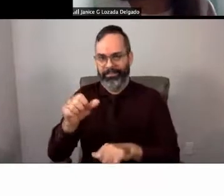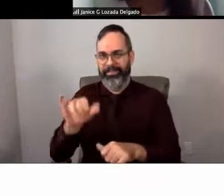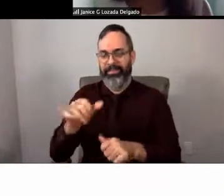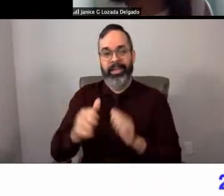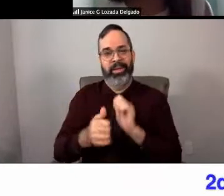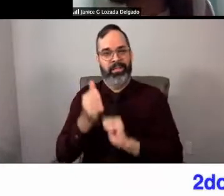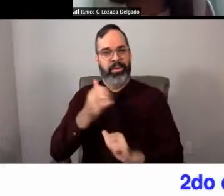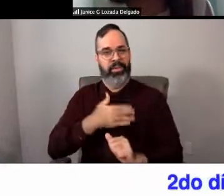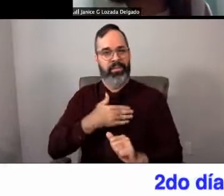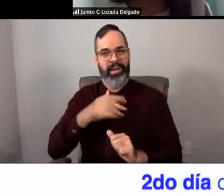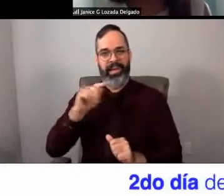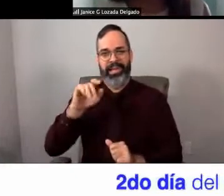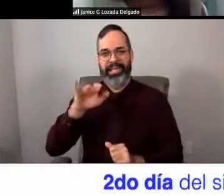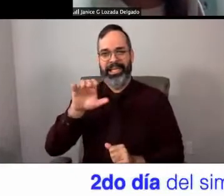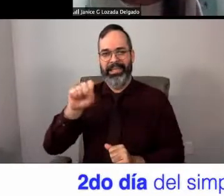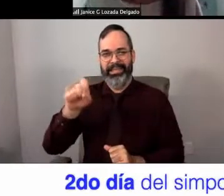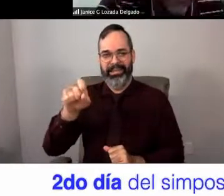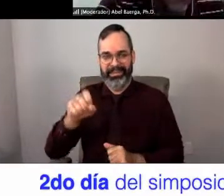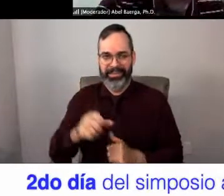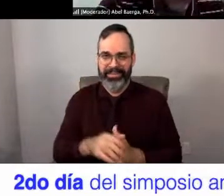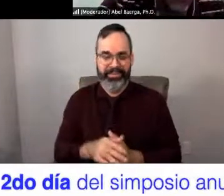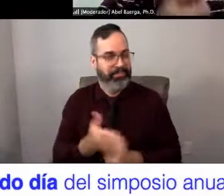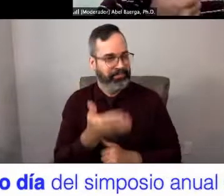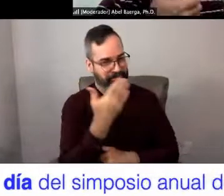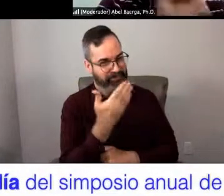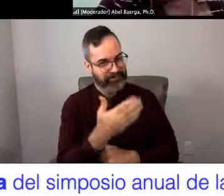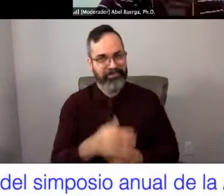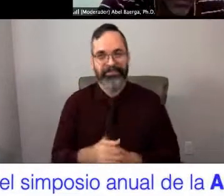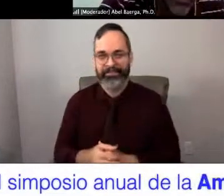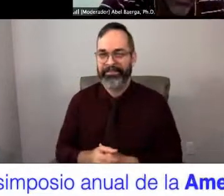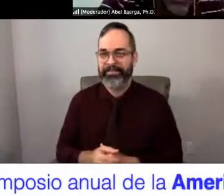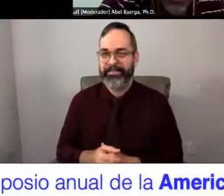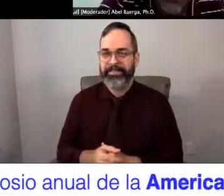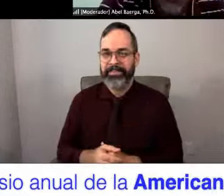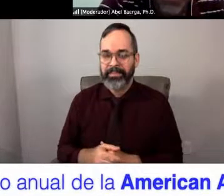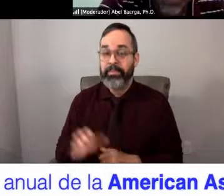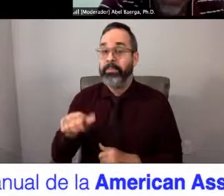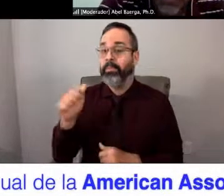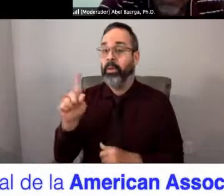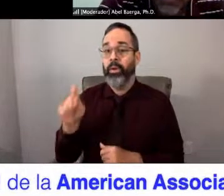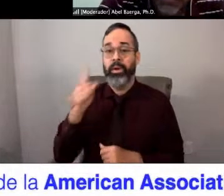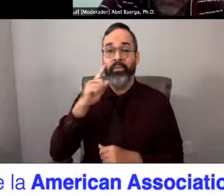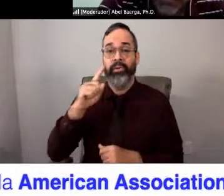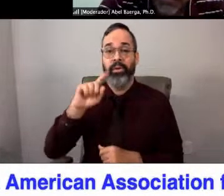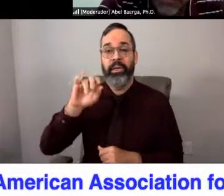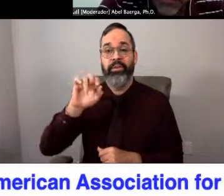thesis. Thank you. The other question is for Jennifer